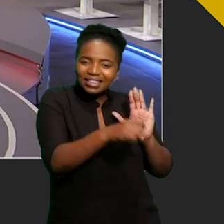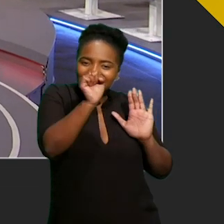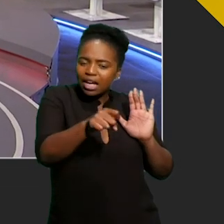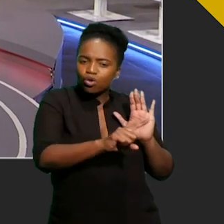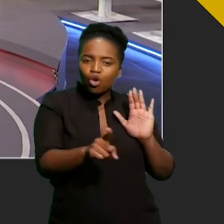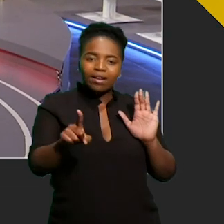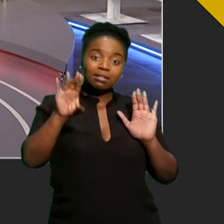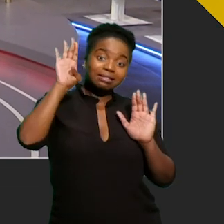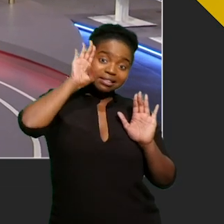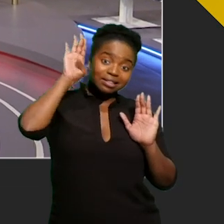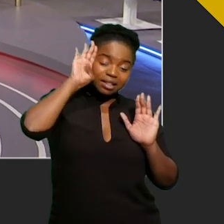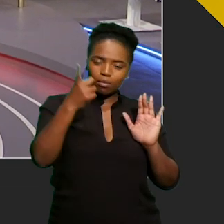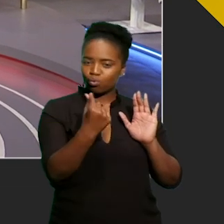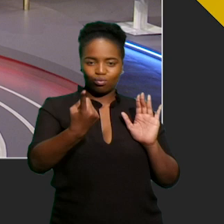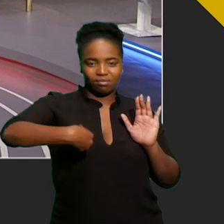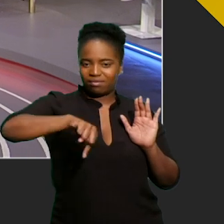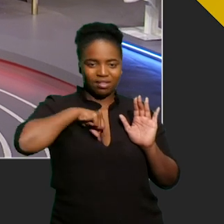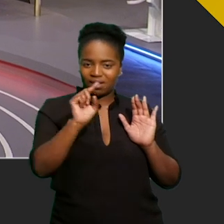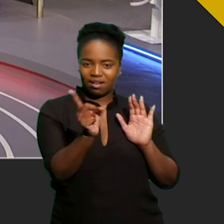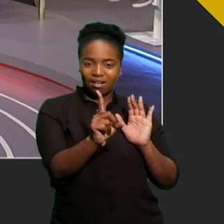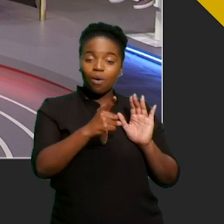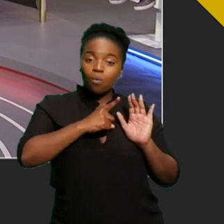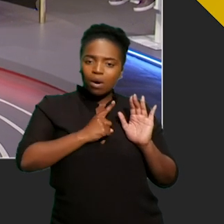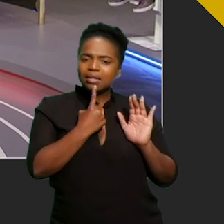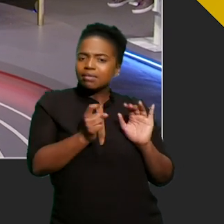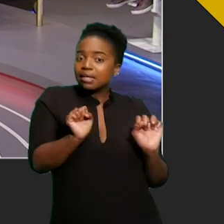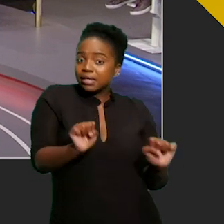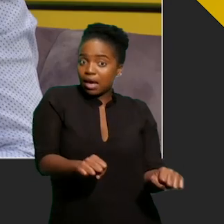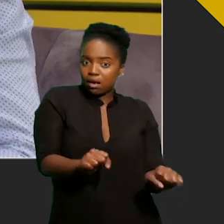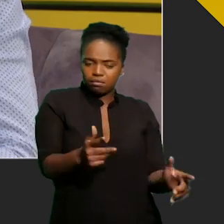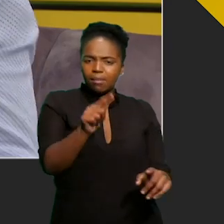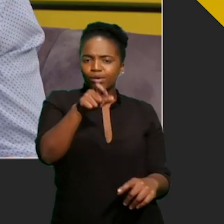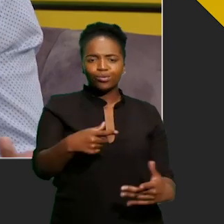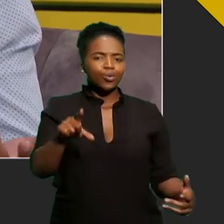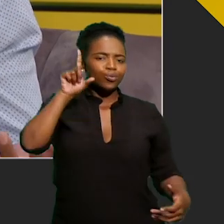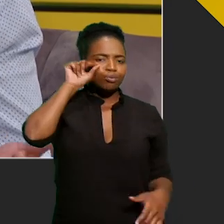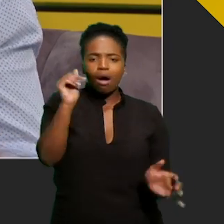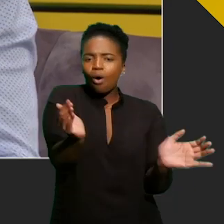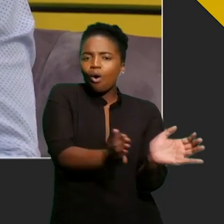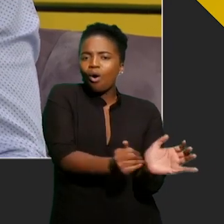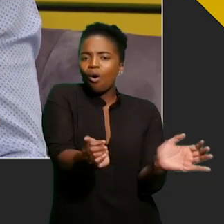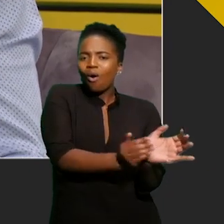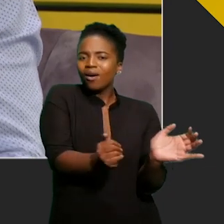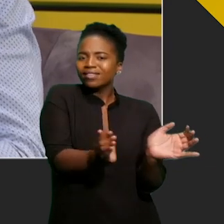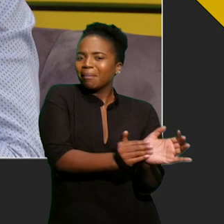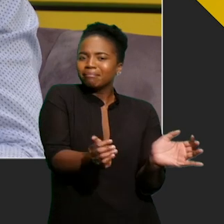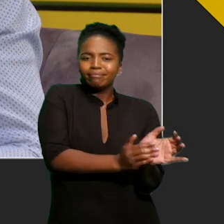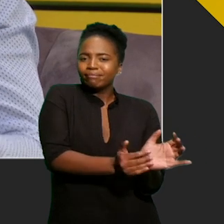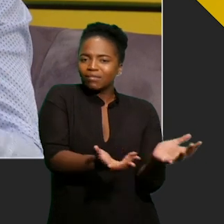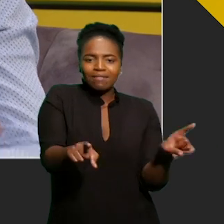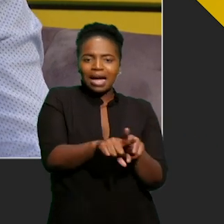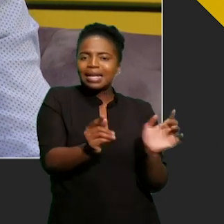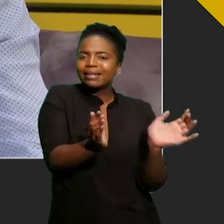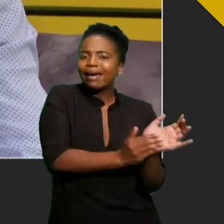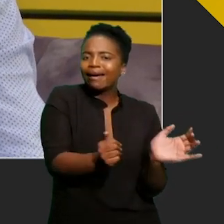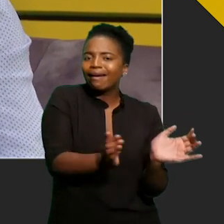letting social media set the agenda for us. Because it can be that umuntu uzithuthela nje umgosi wakhe wasestradeni. Ngiyafana nje nomgosi